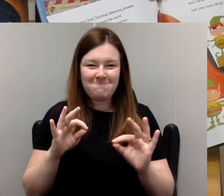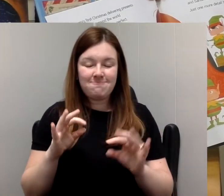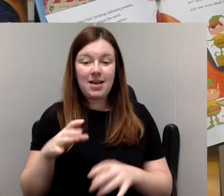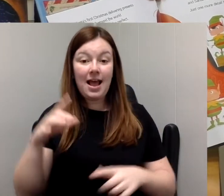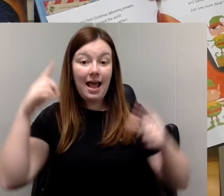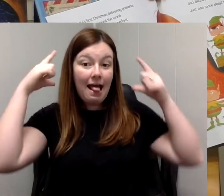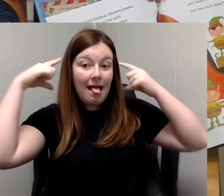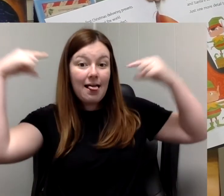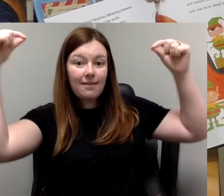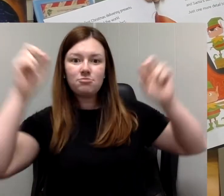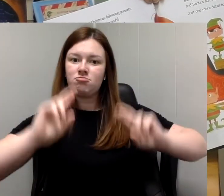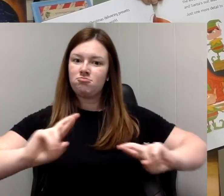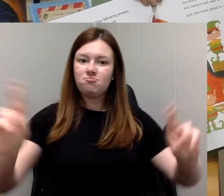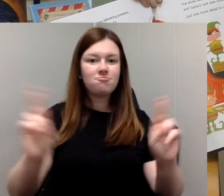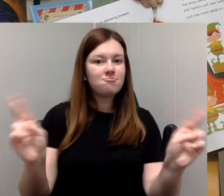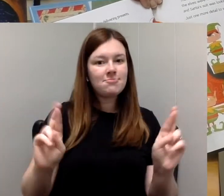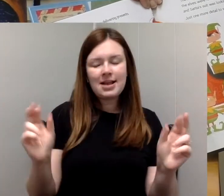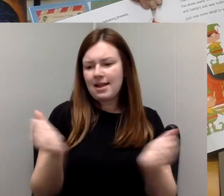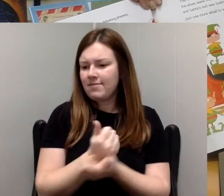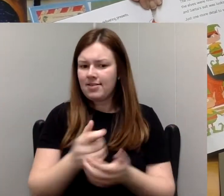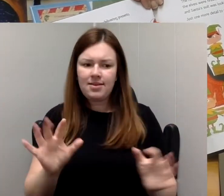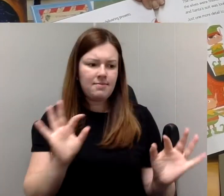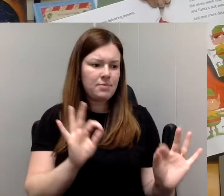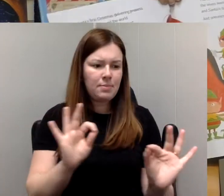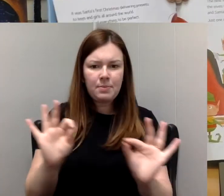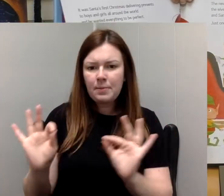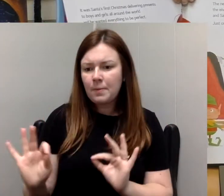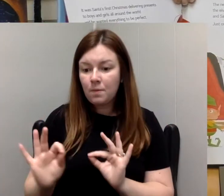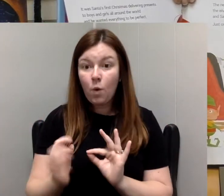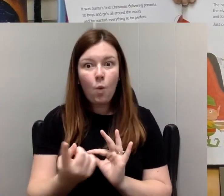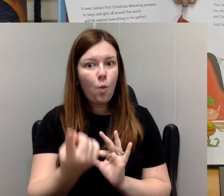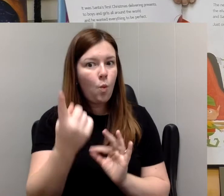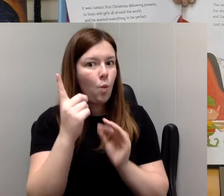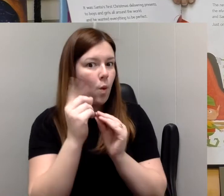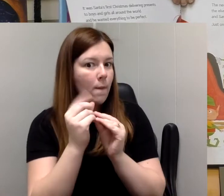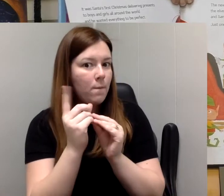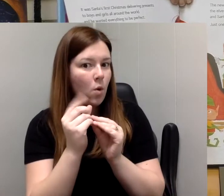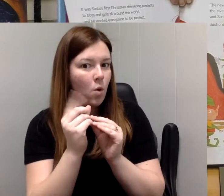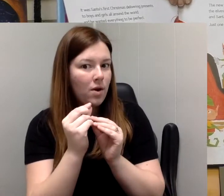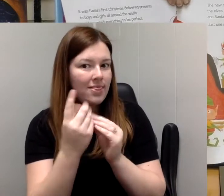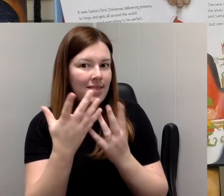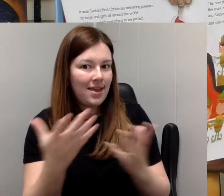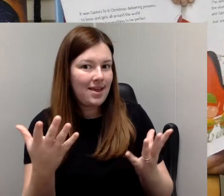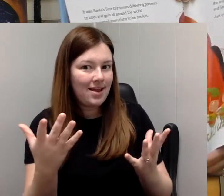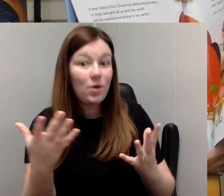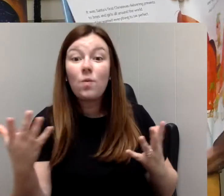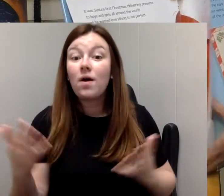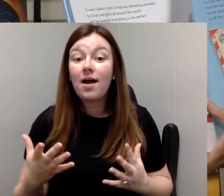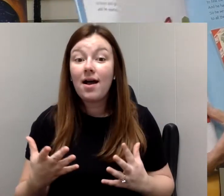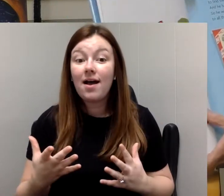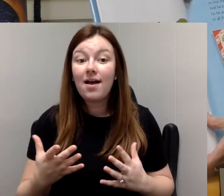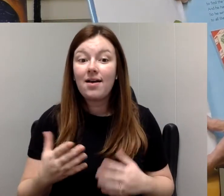was looking fine. Just one more detail to work out.